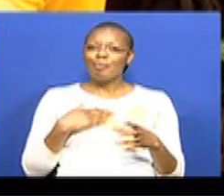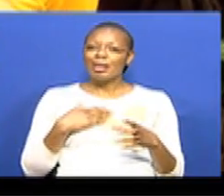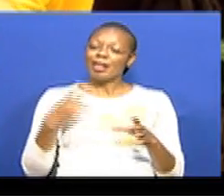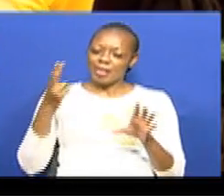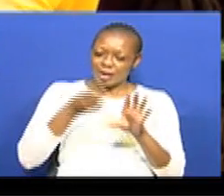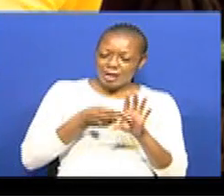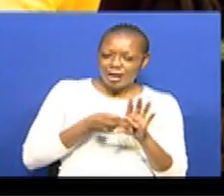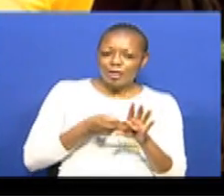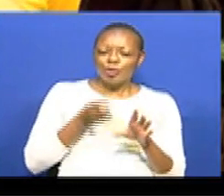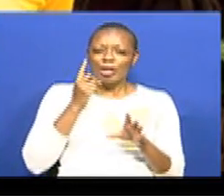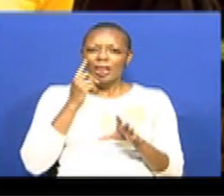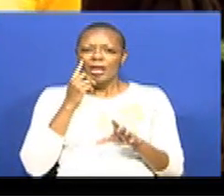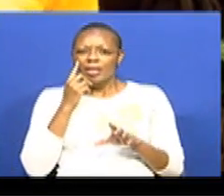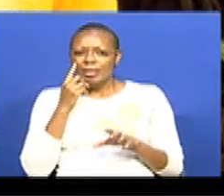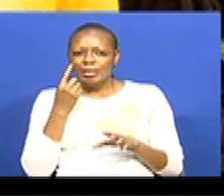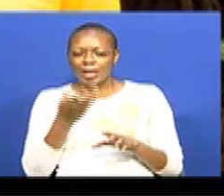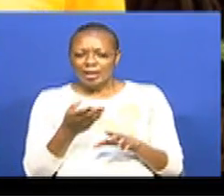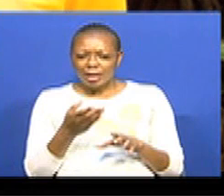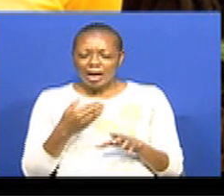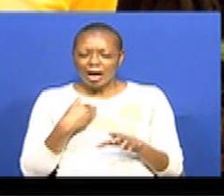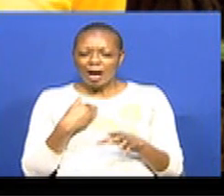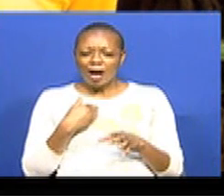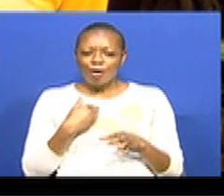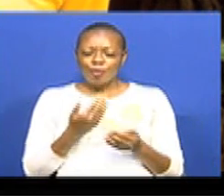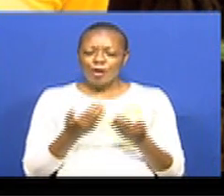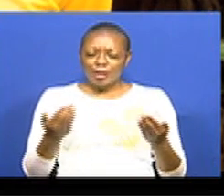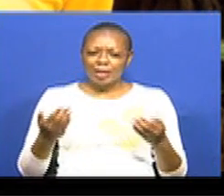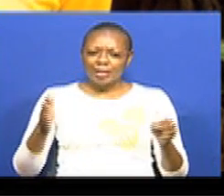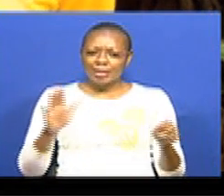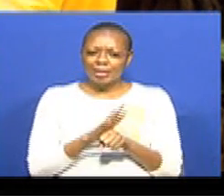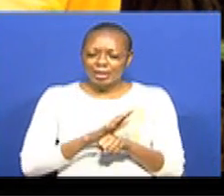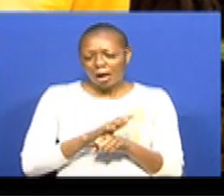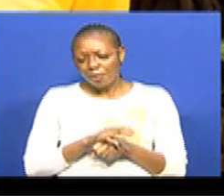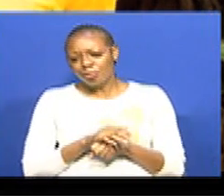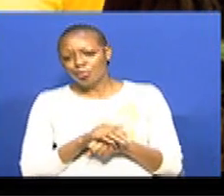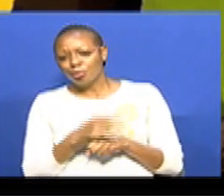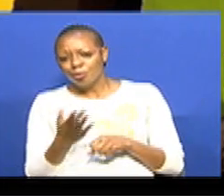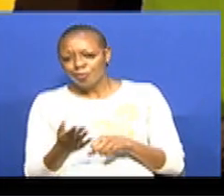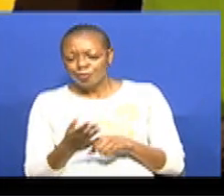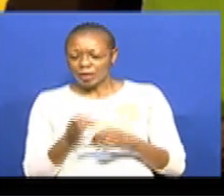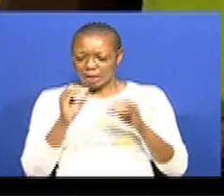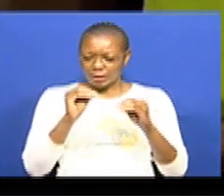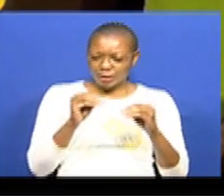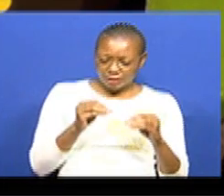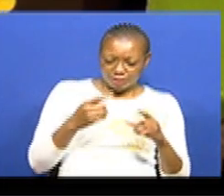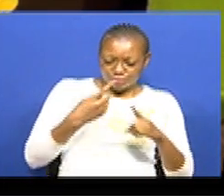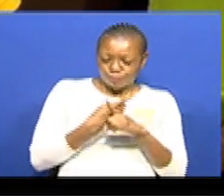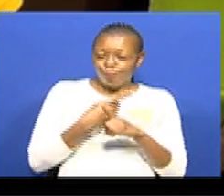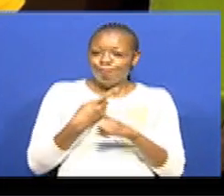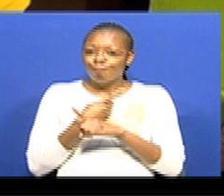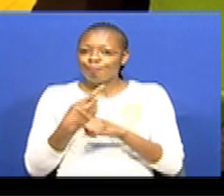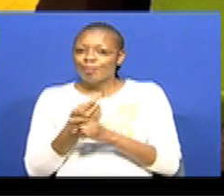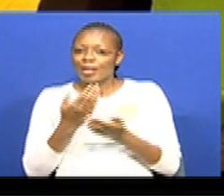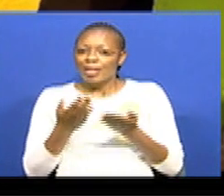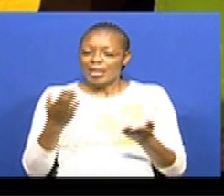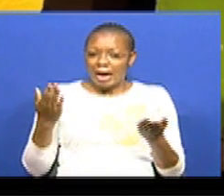be, and we saw so many that the host was doing. He was doing so many